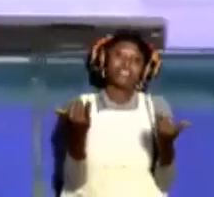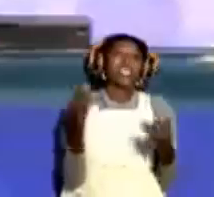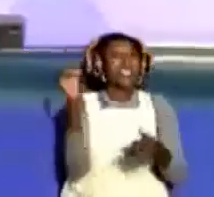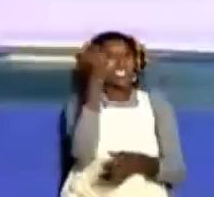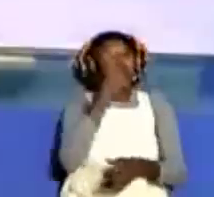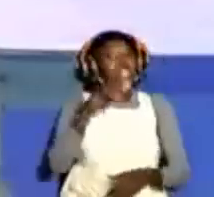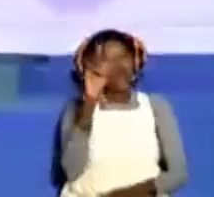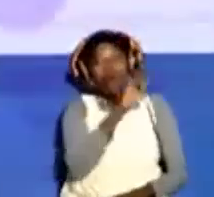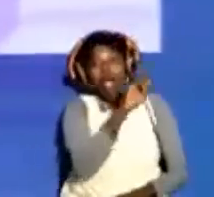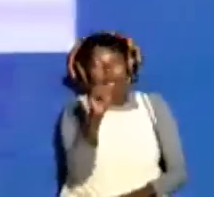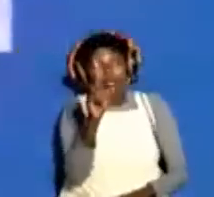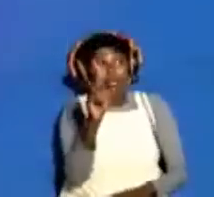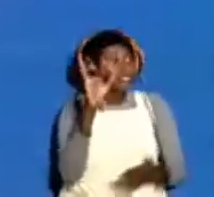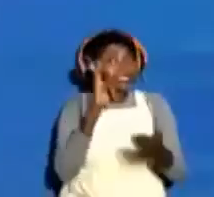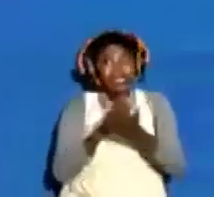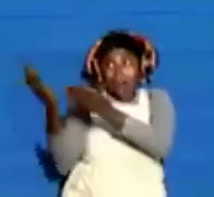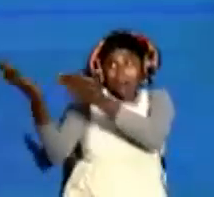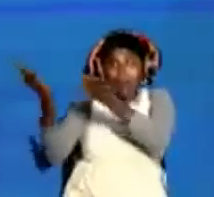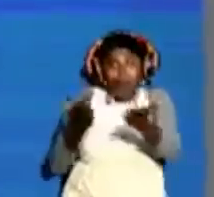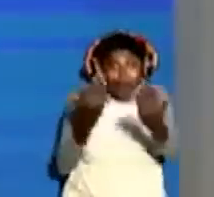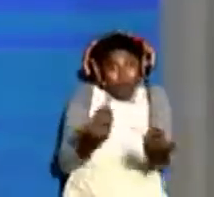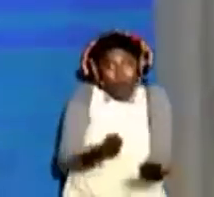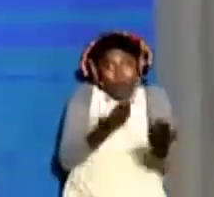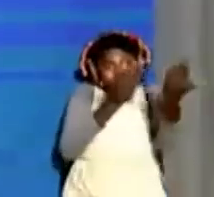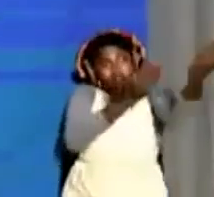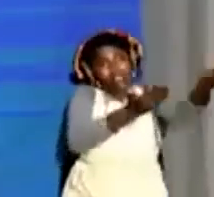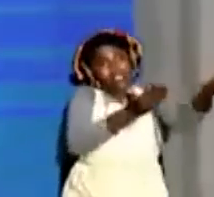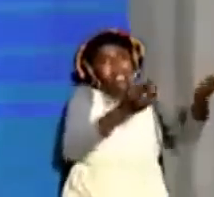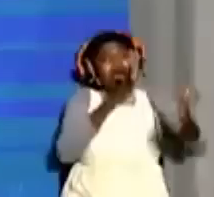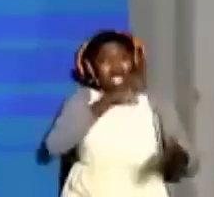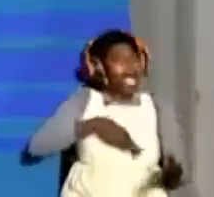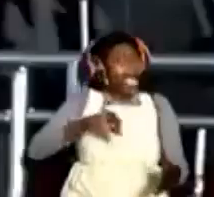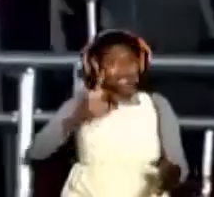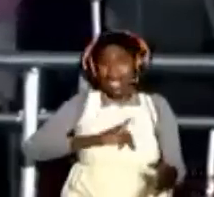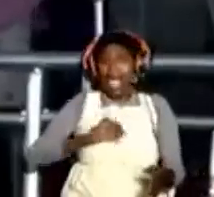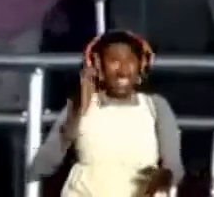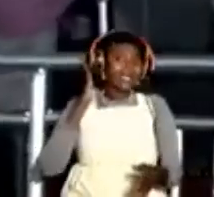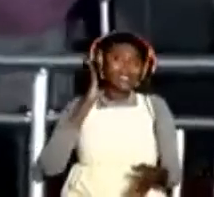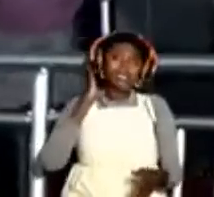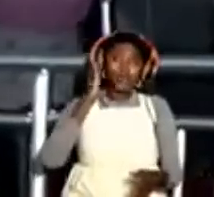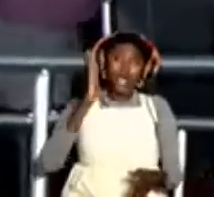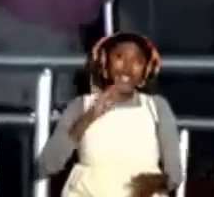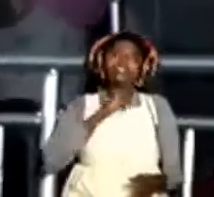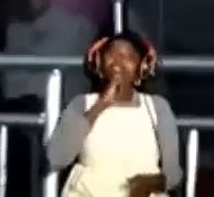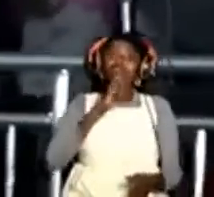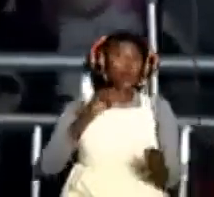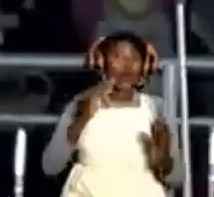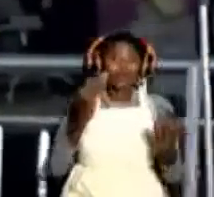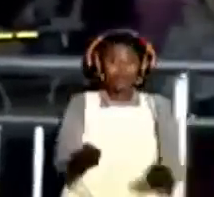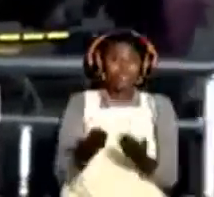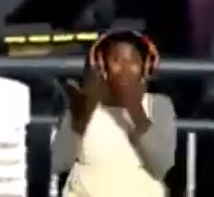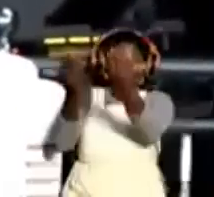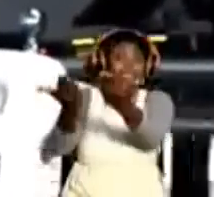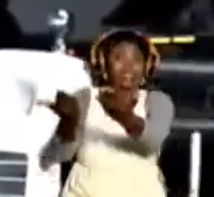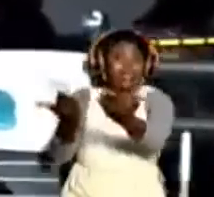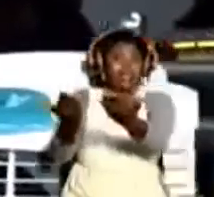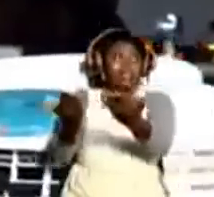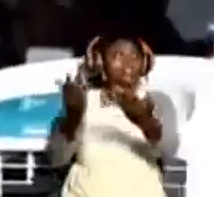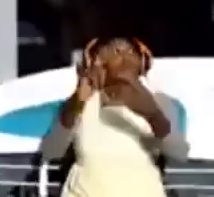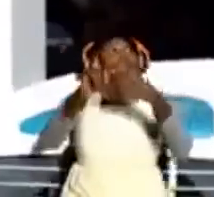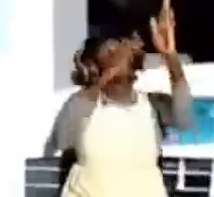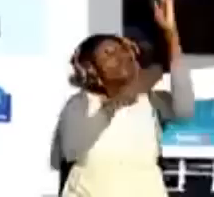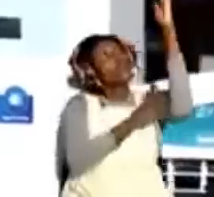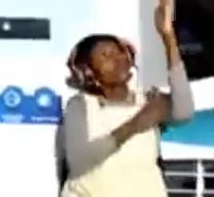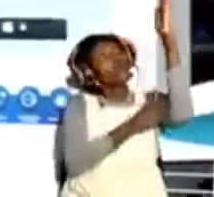Is there anyone who brought an offering and I did not totally declare it and presented